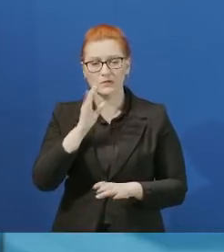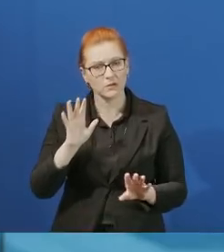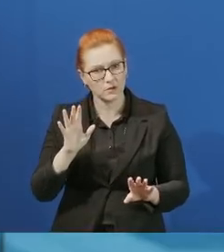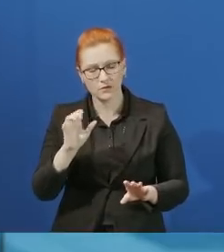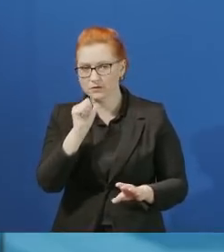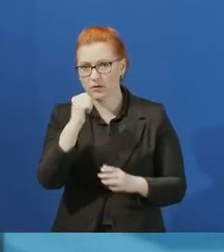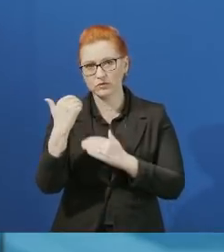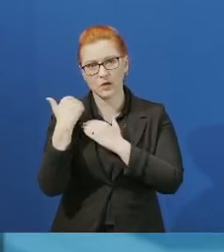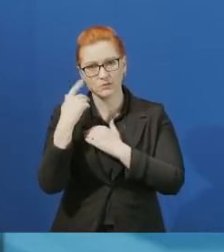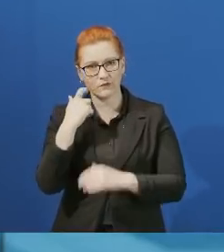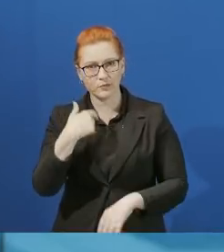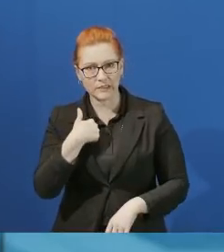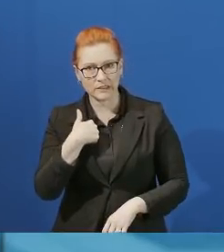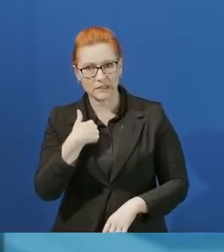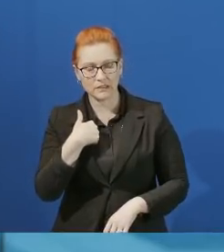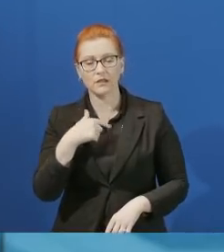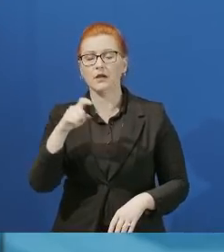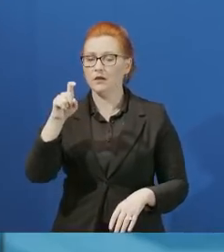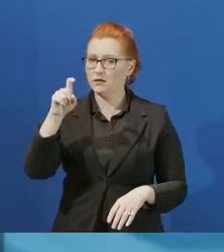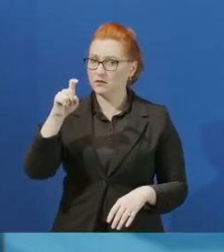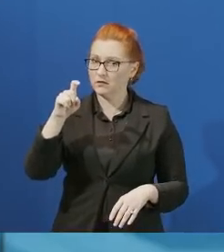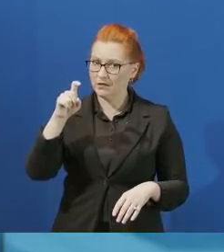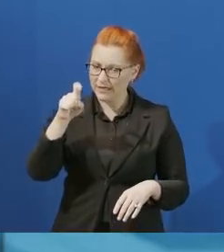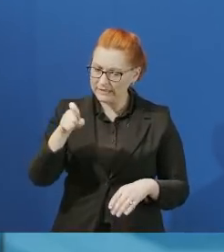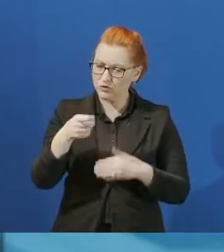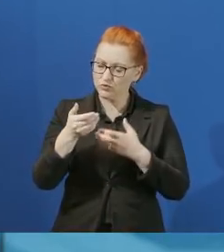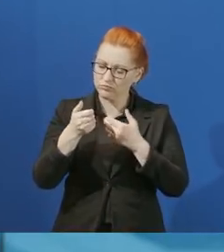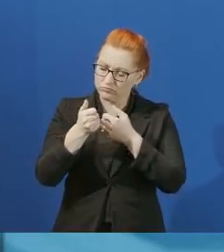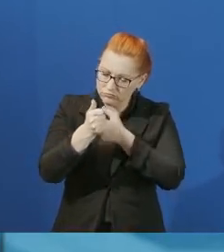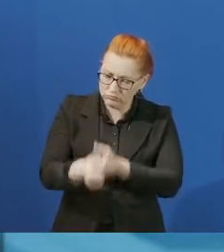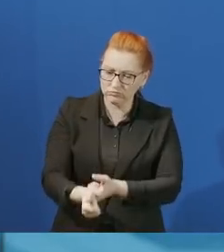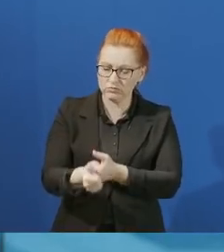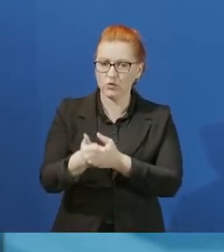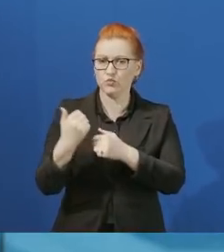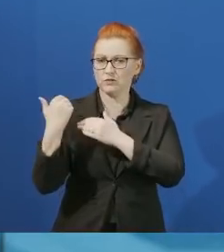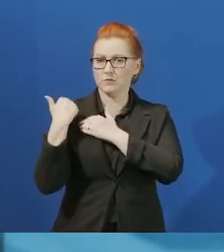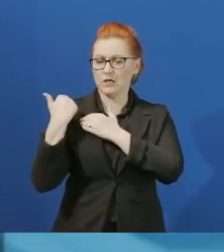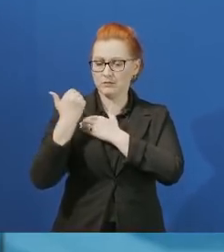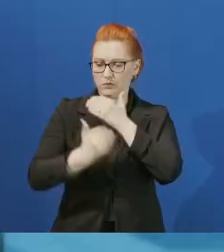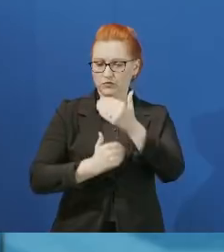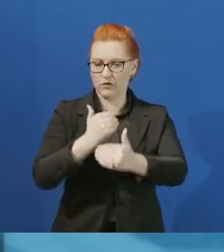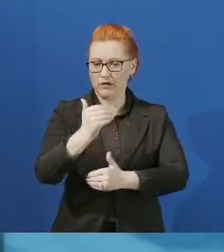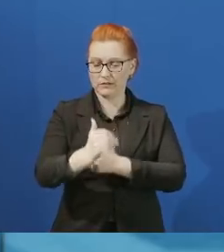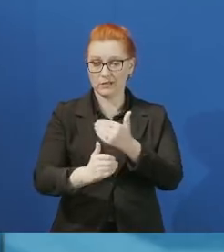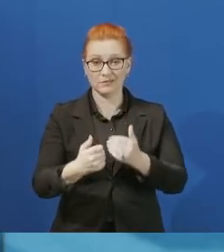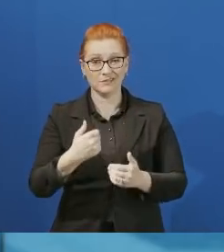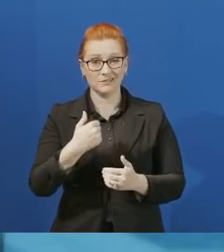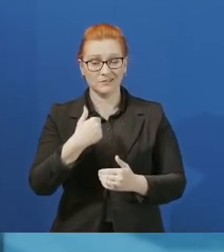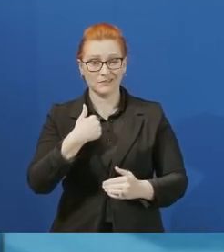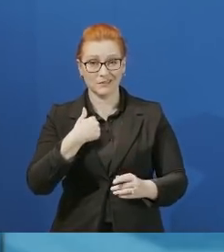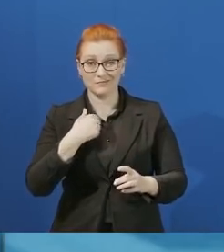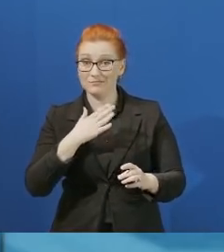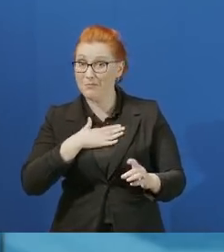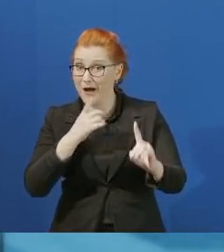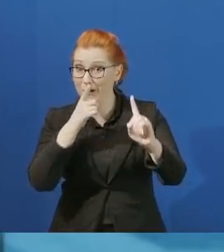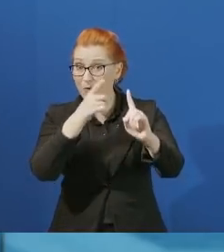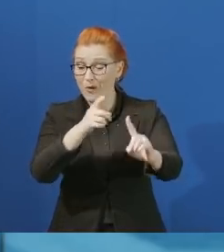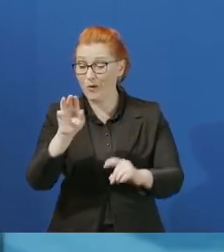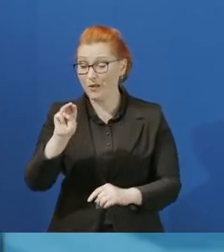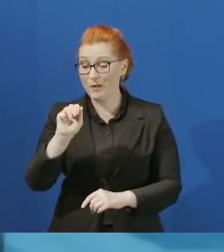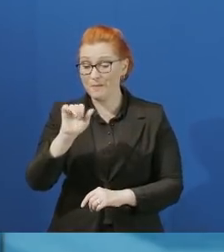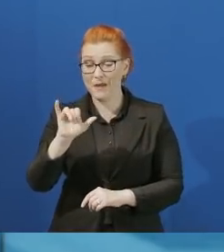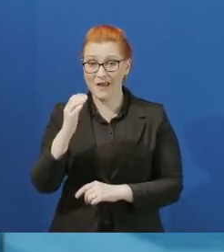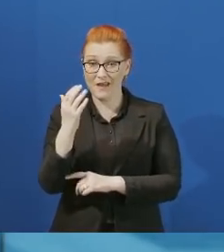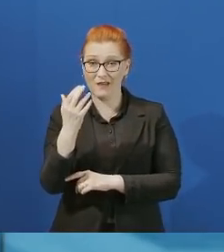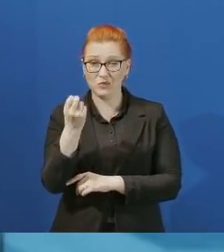this successfully, and what I've given is a line of sight till May 15th, I've actually said that the date on May 12th,